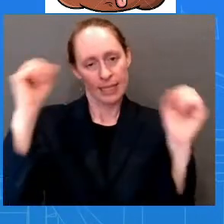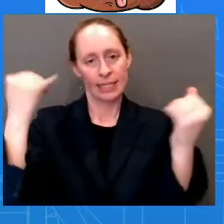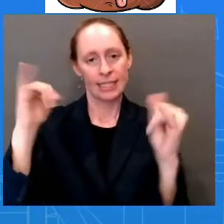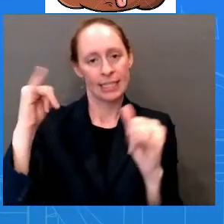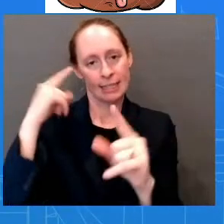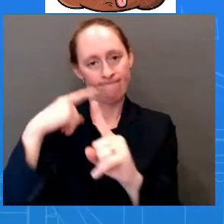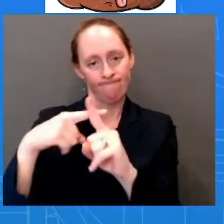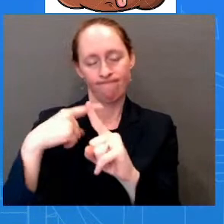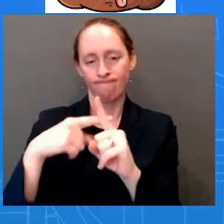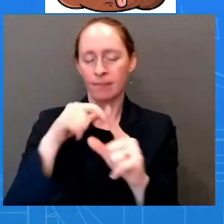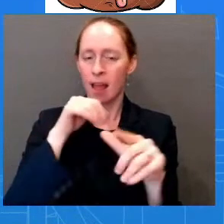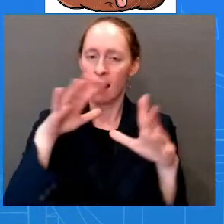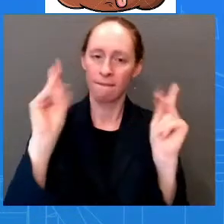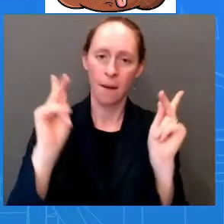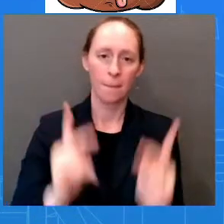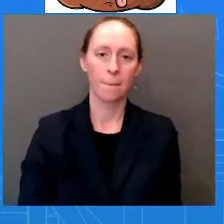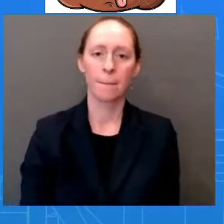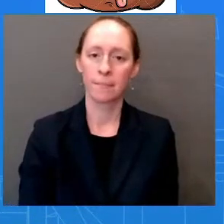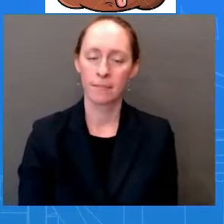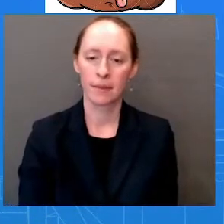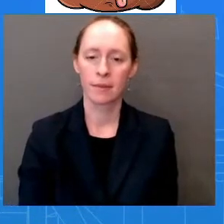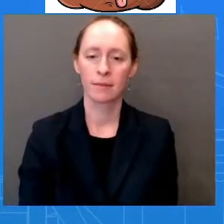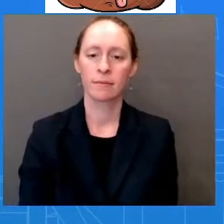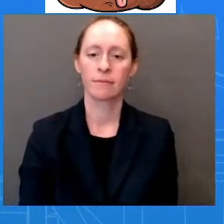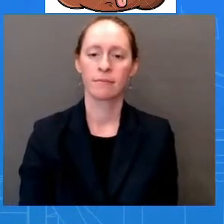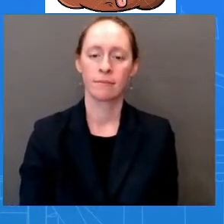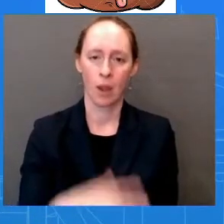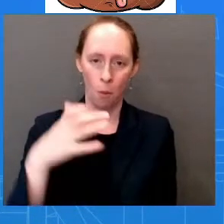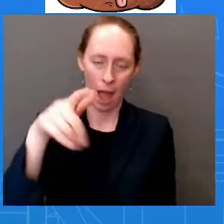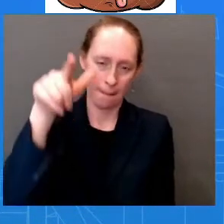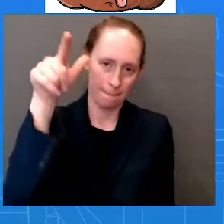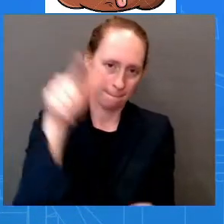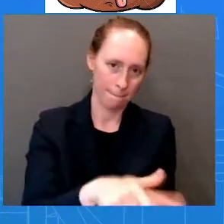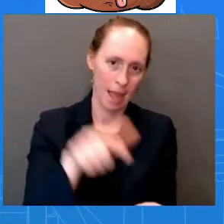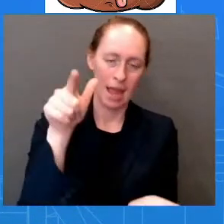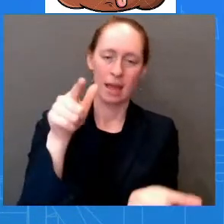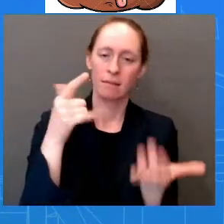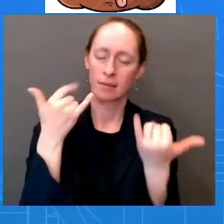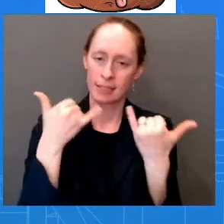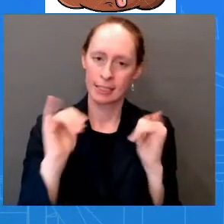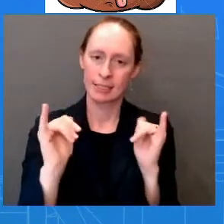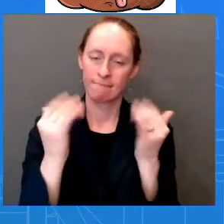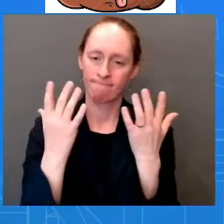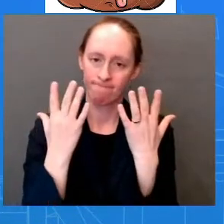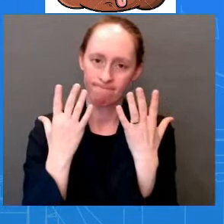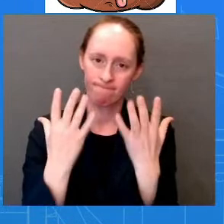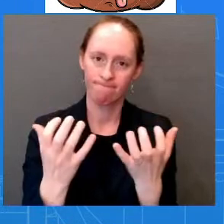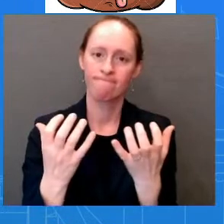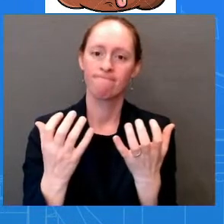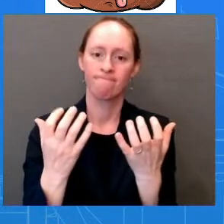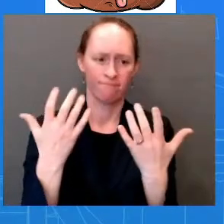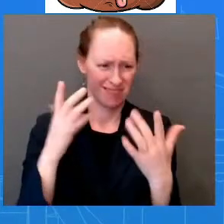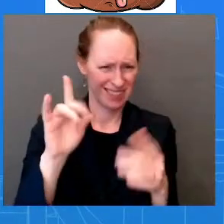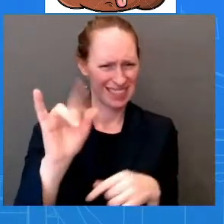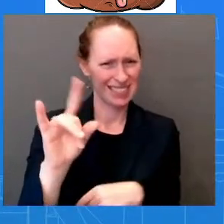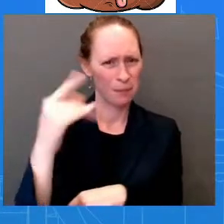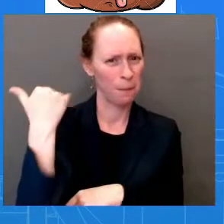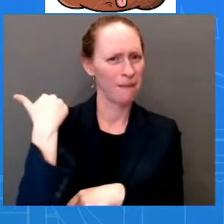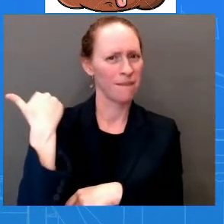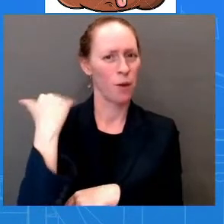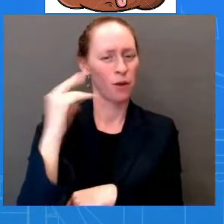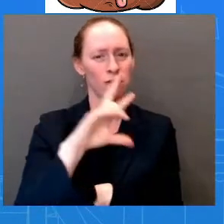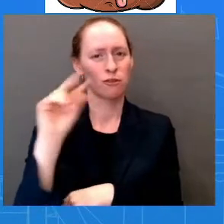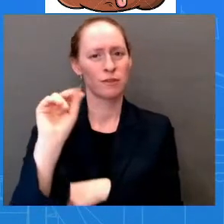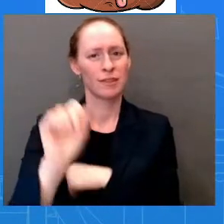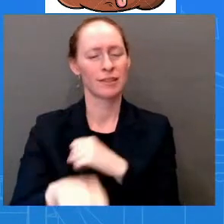assault weapons. This is something that he did 30 years ago. All weapons? Talk about it when he was a senator in 1994.